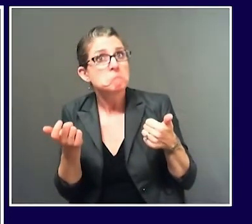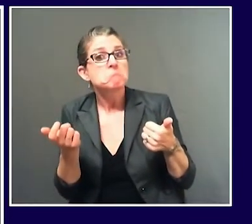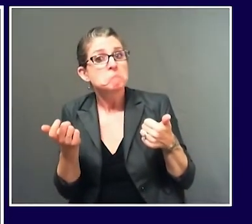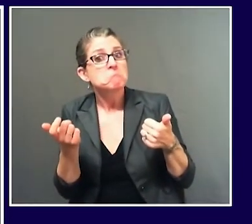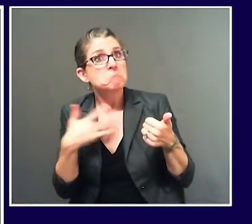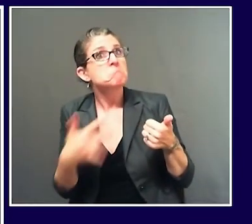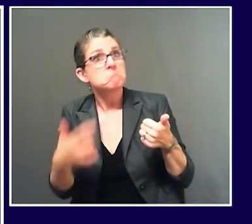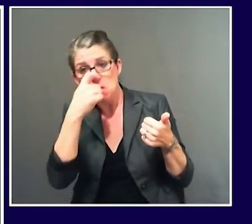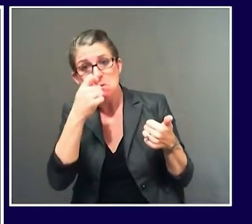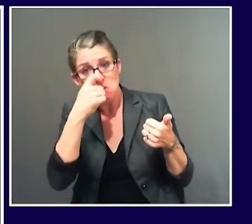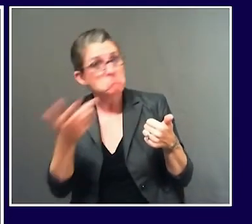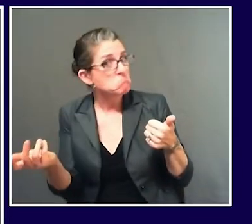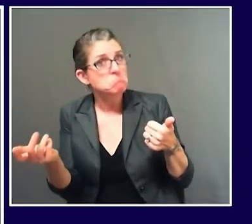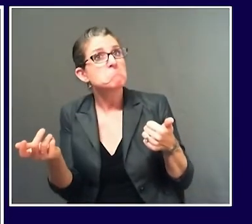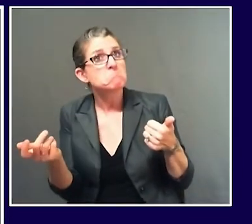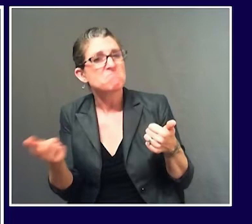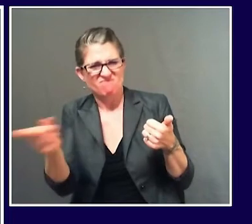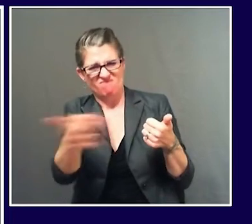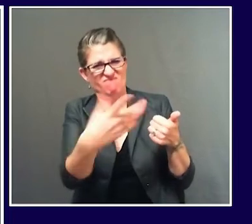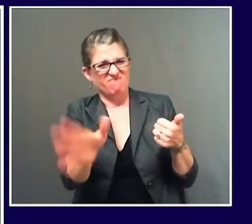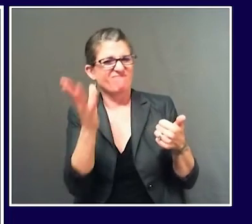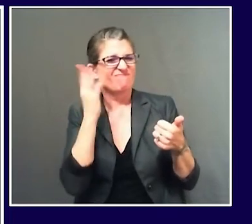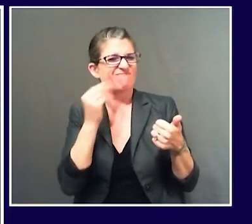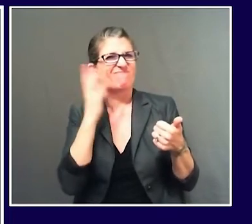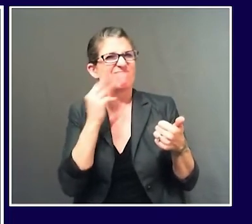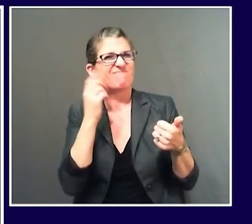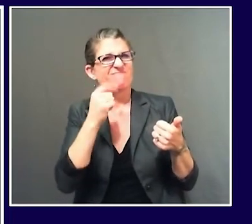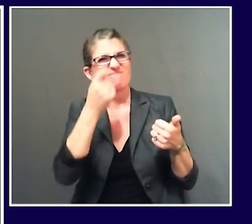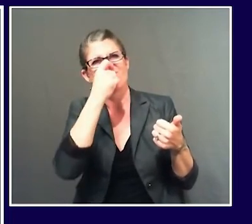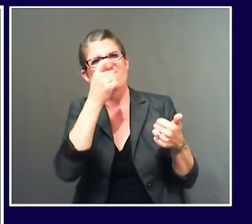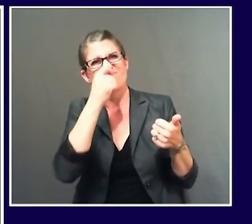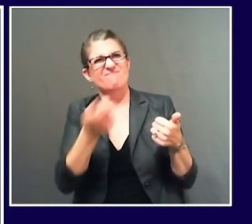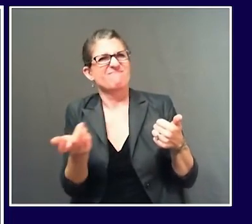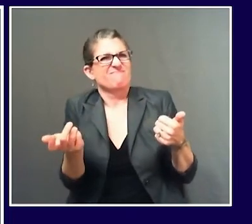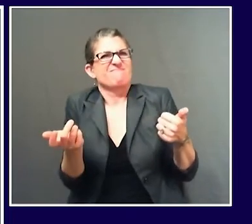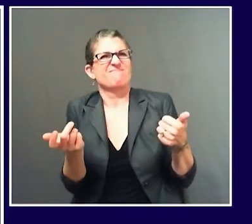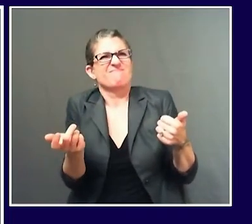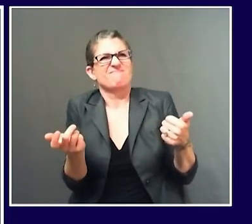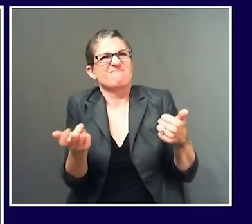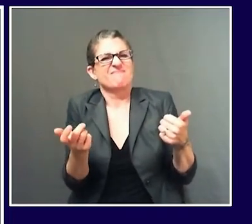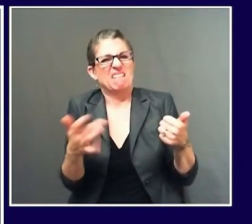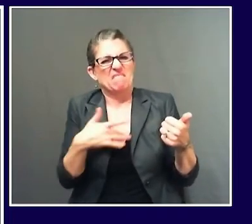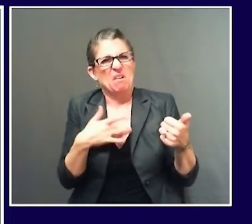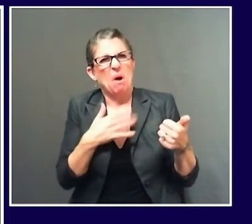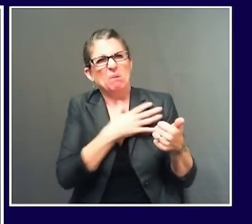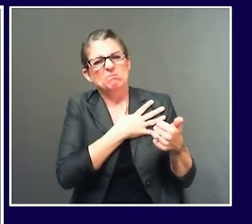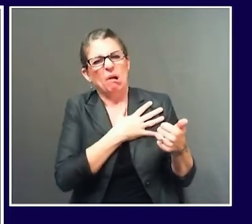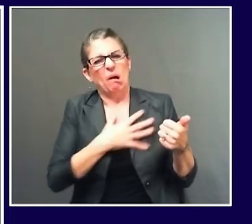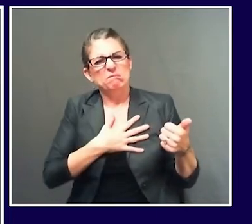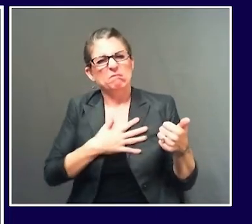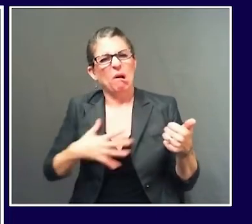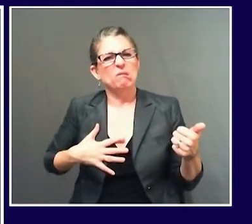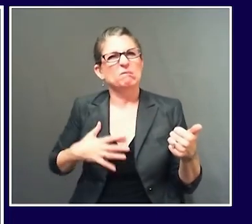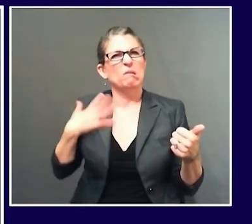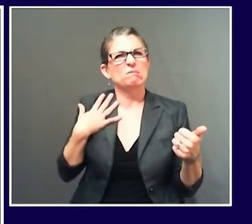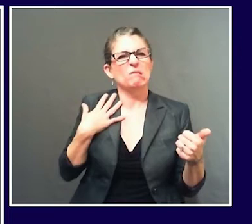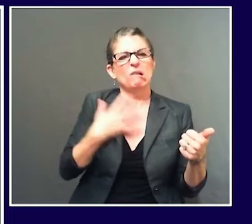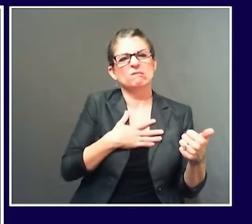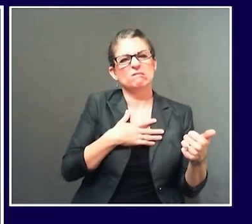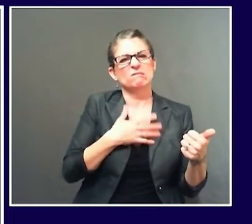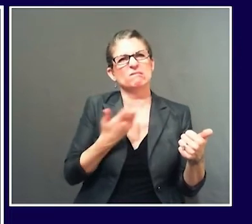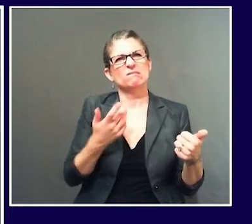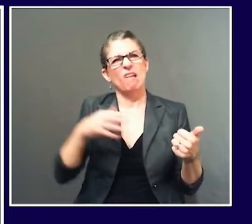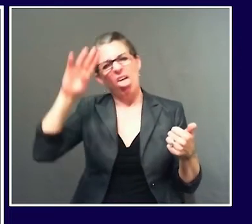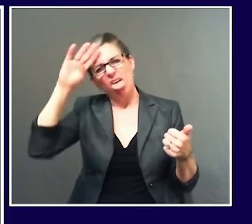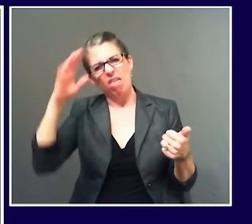all know that one of the classic symptoms of the cold is you feel achy. So although, again, it's too early to